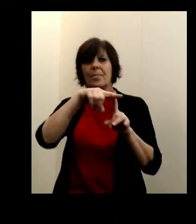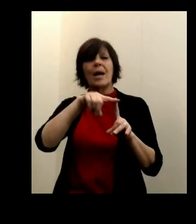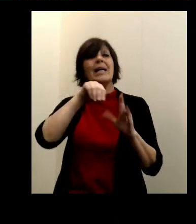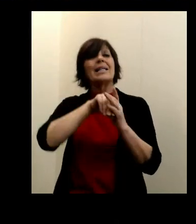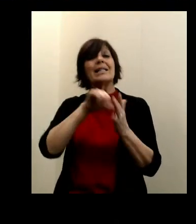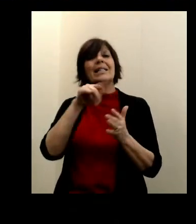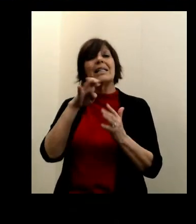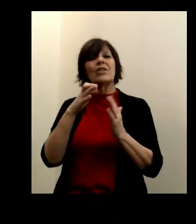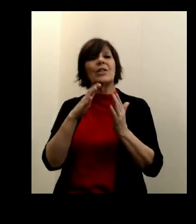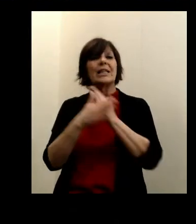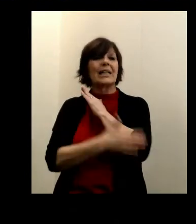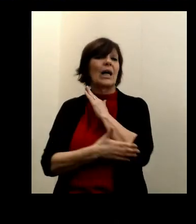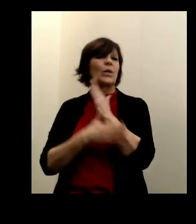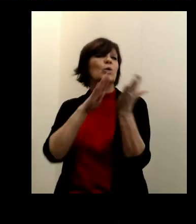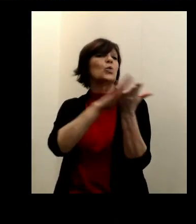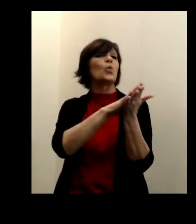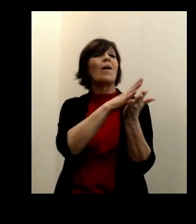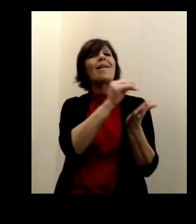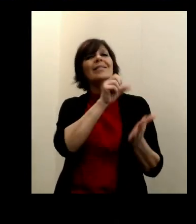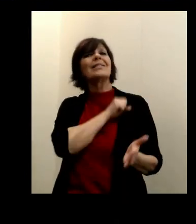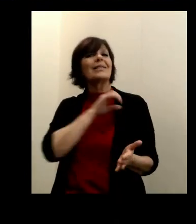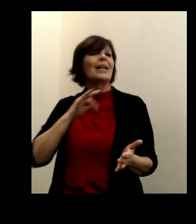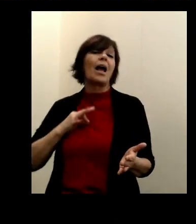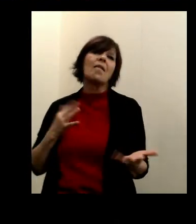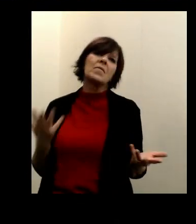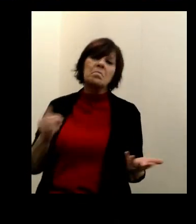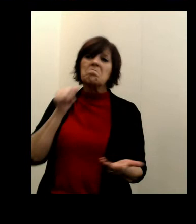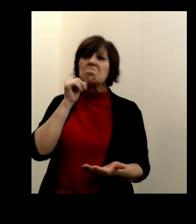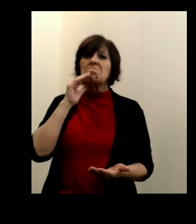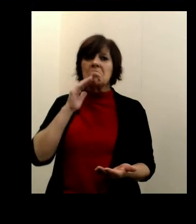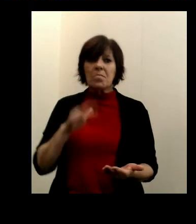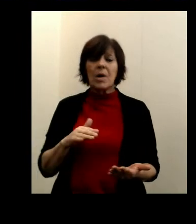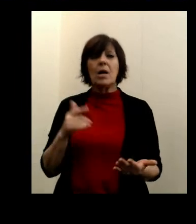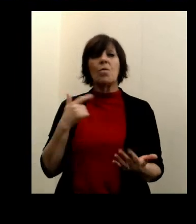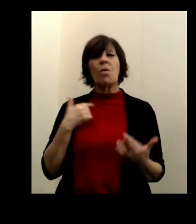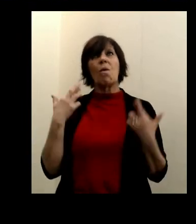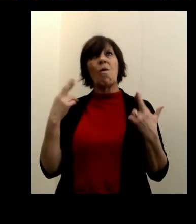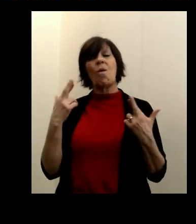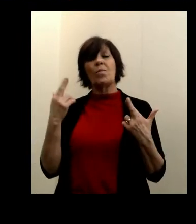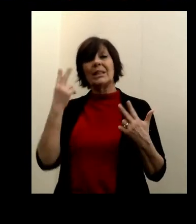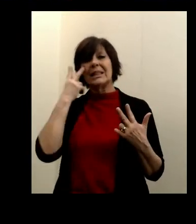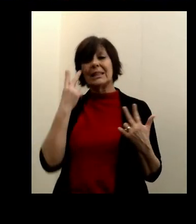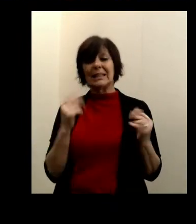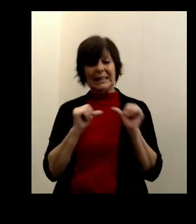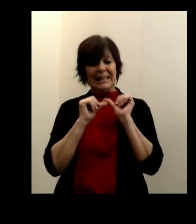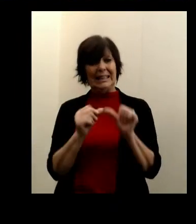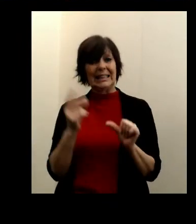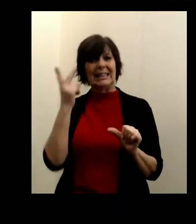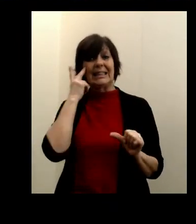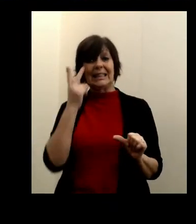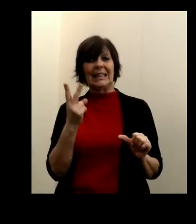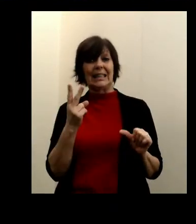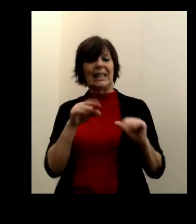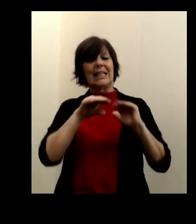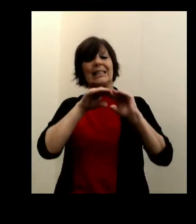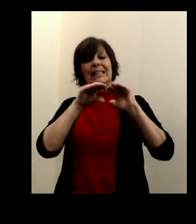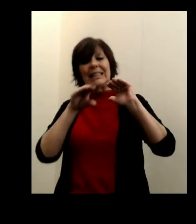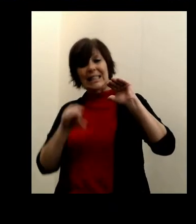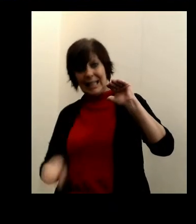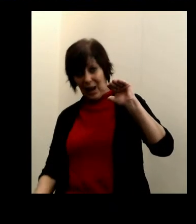school students or staff. So again, we're hoping we'll start to continue to see a downward